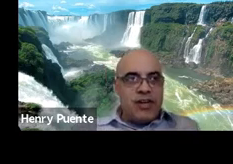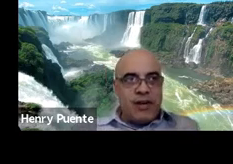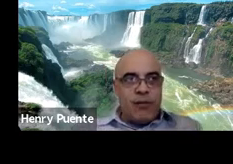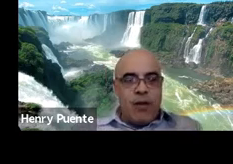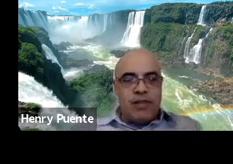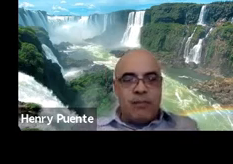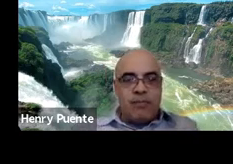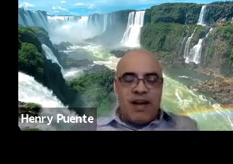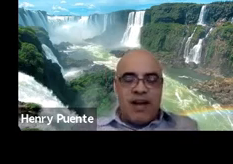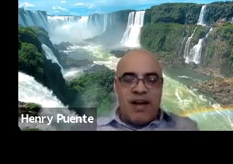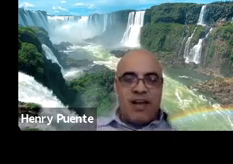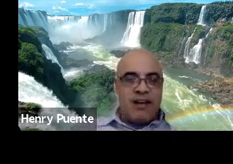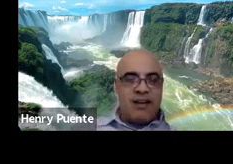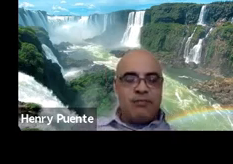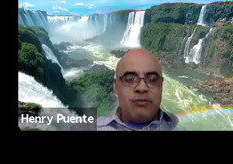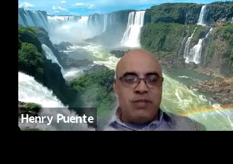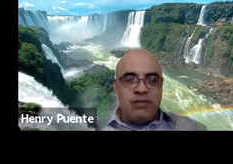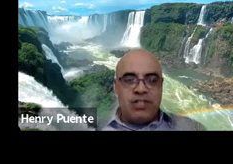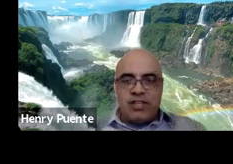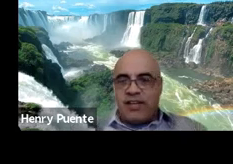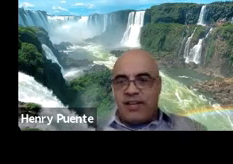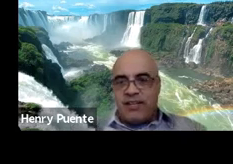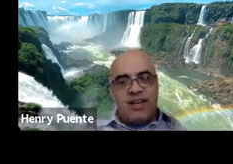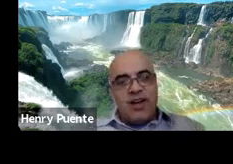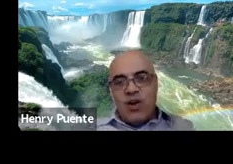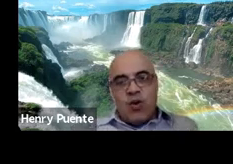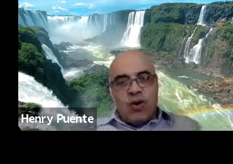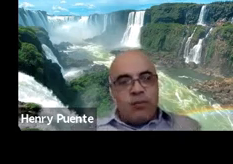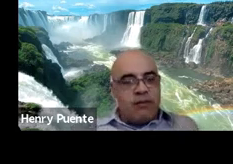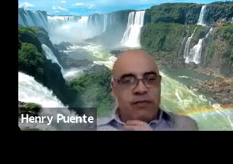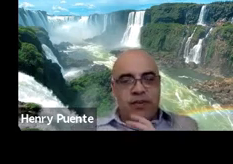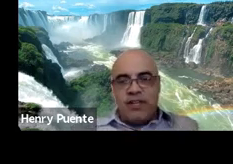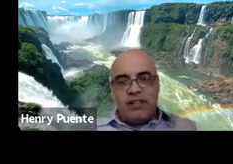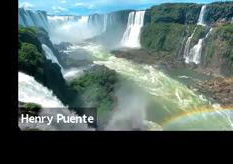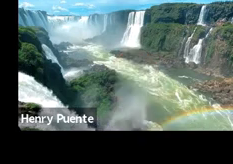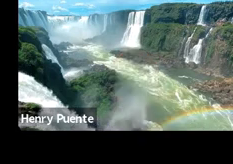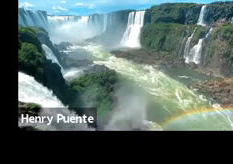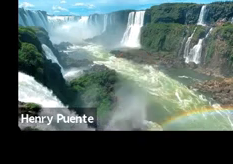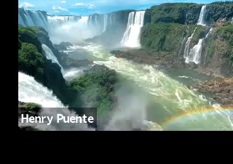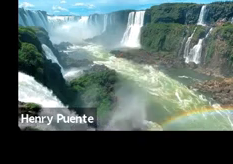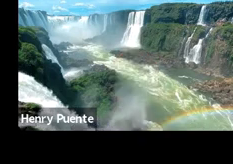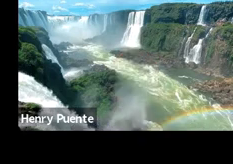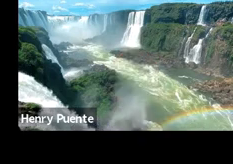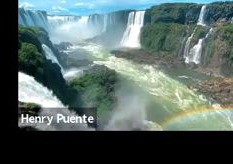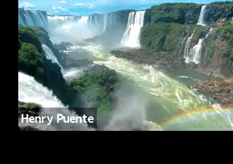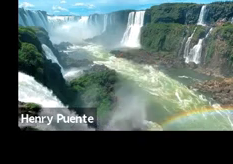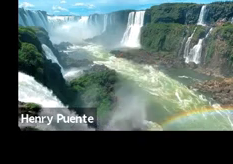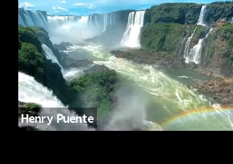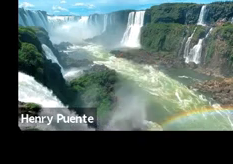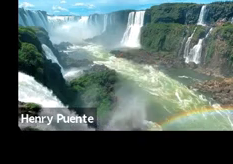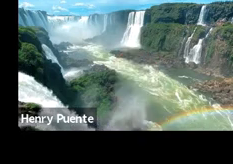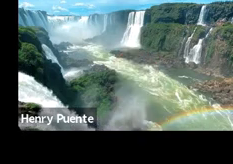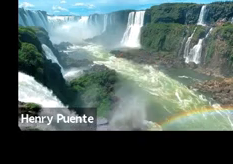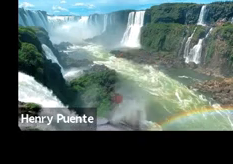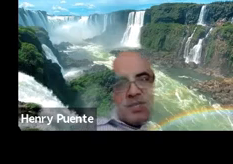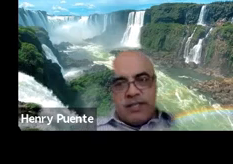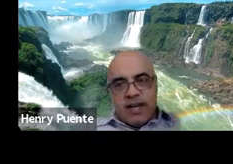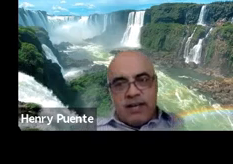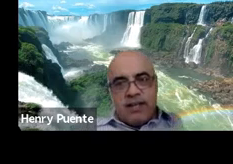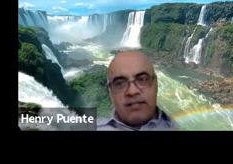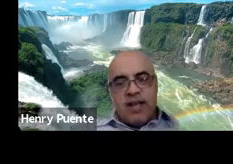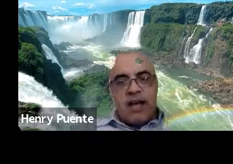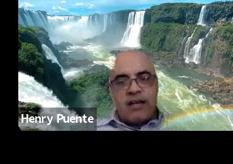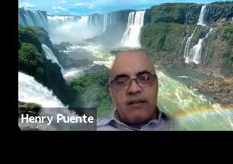I know they're getting away with it, but I'm too much of a chicken, or I'm going to feel guilty. So even though I am witnessing